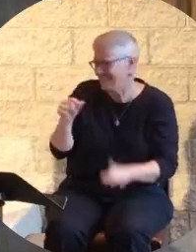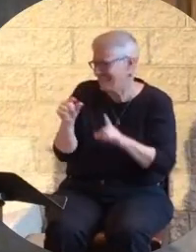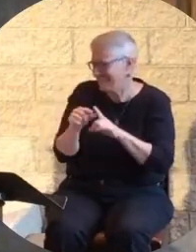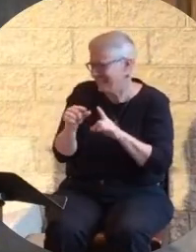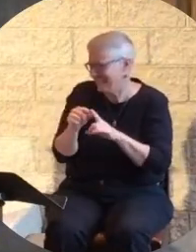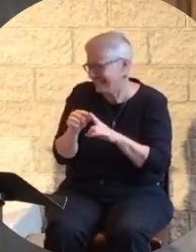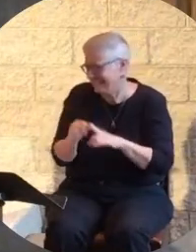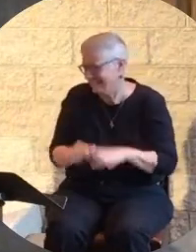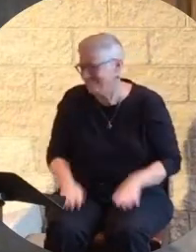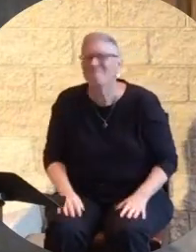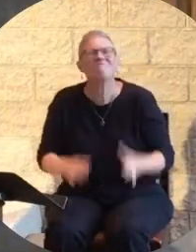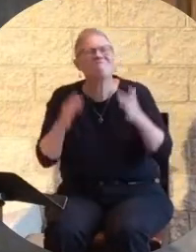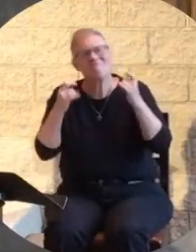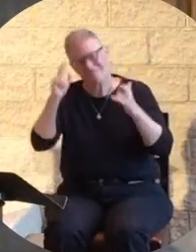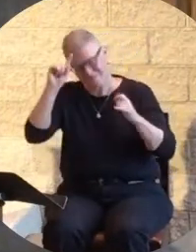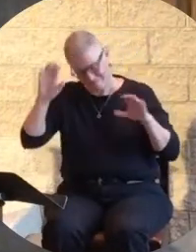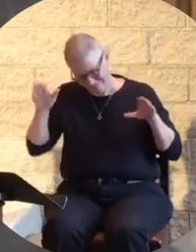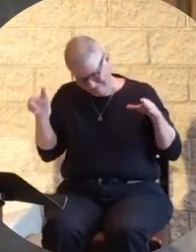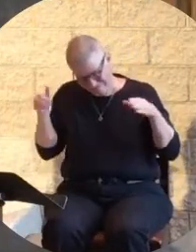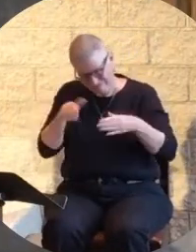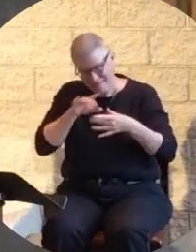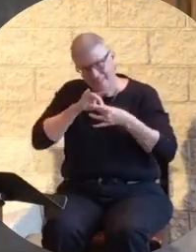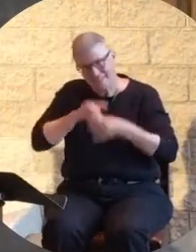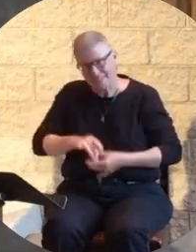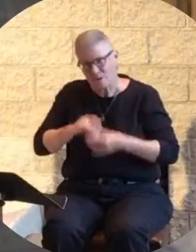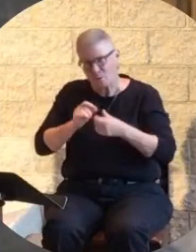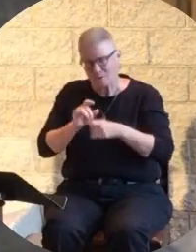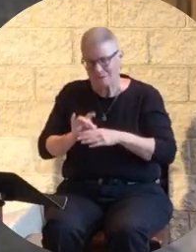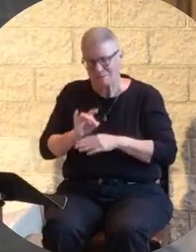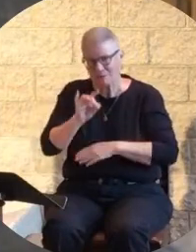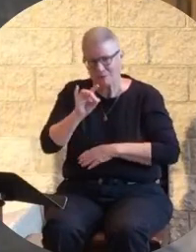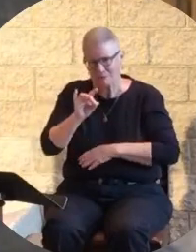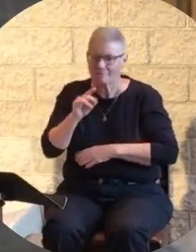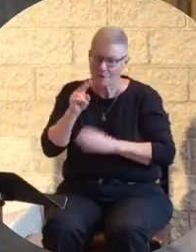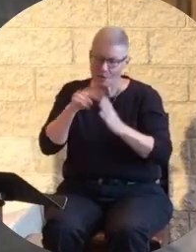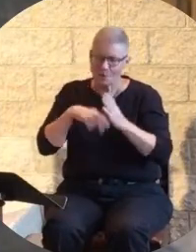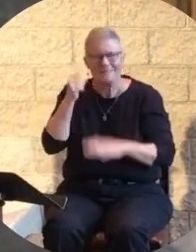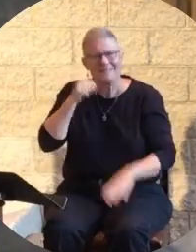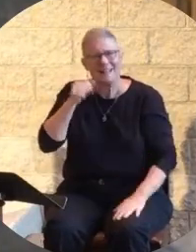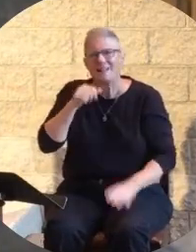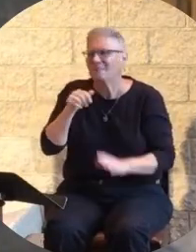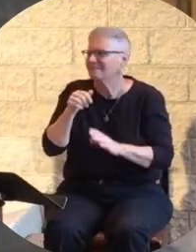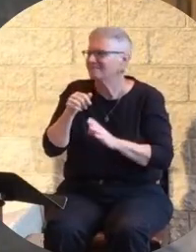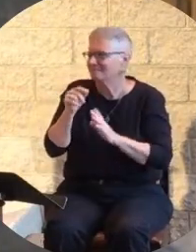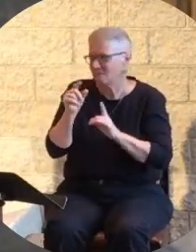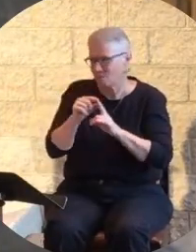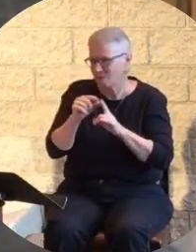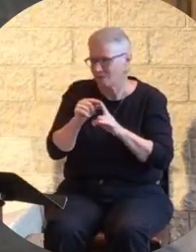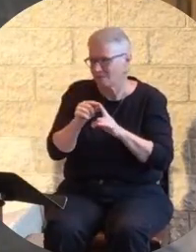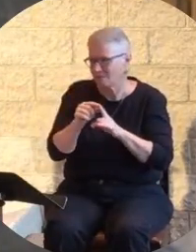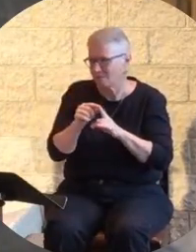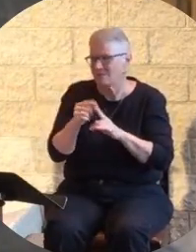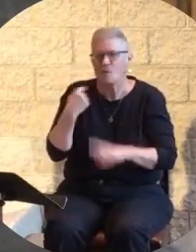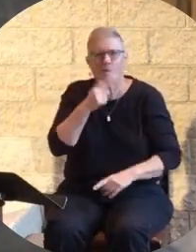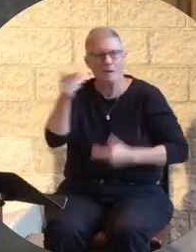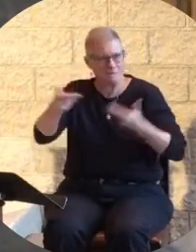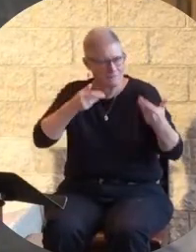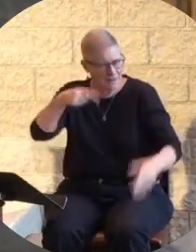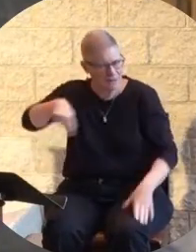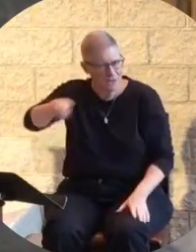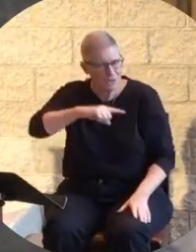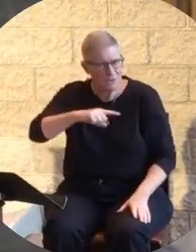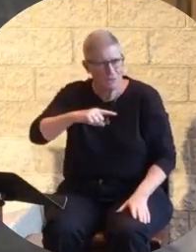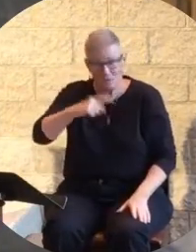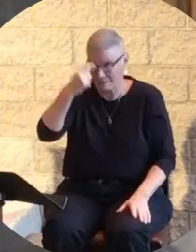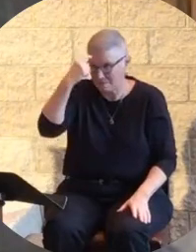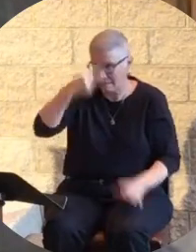We now move deeper into spirit with the reading of the daily word. You are invited to mentally add your prayers to